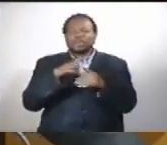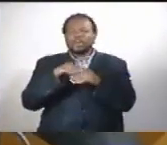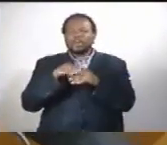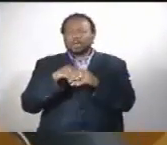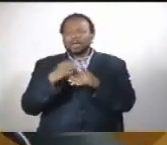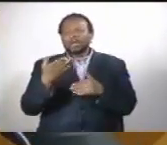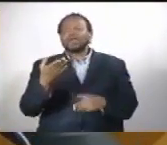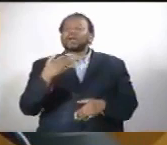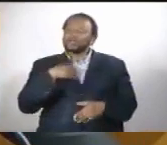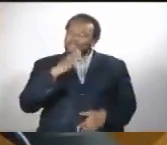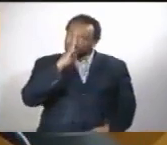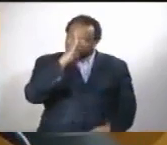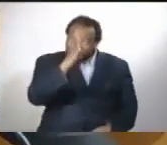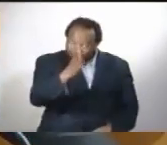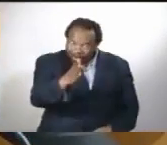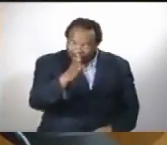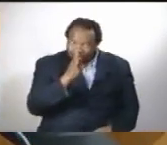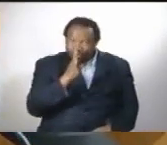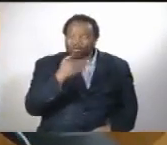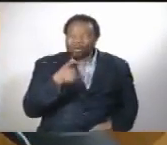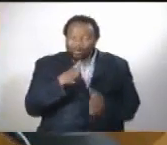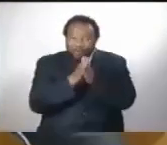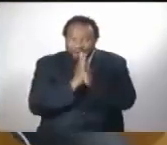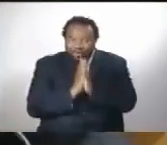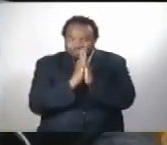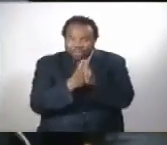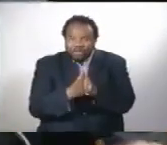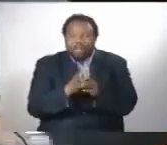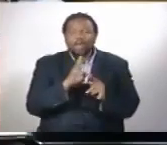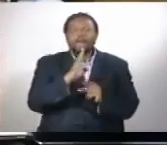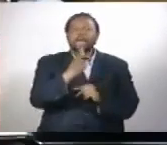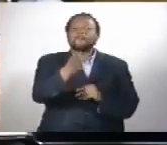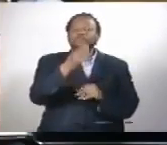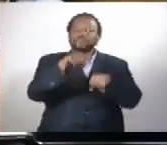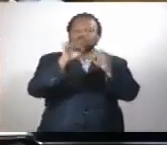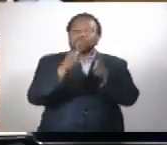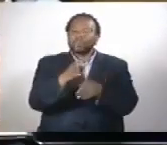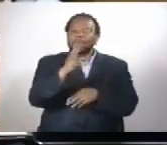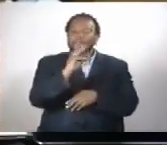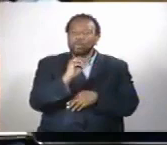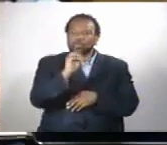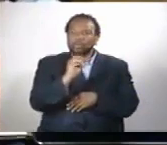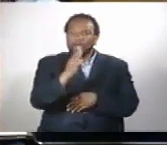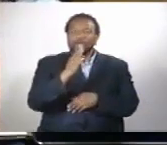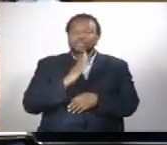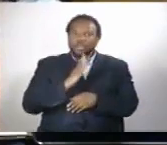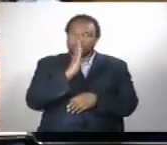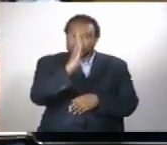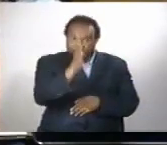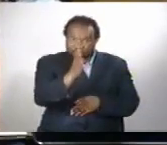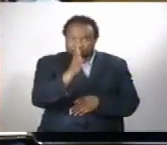Speaker, may I address you on your request? Honourable Speaker. No, Honourable Mulder. I have to address. Yes, you have to address me.